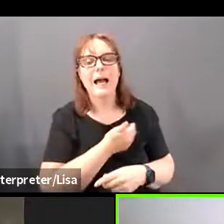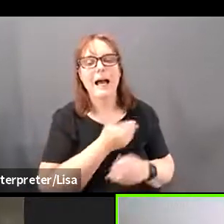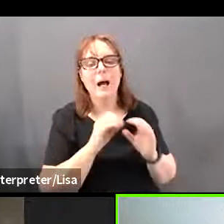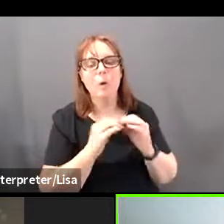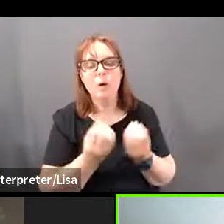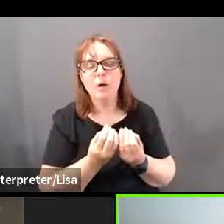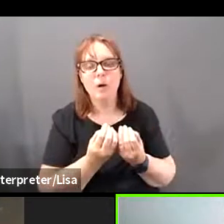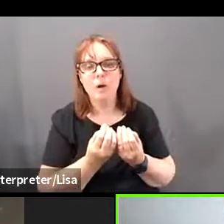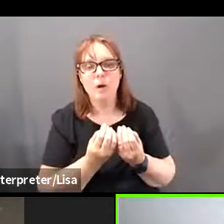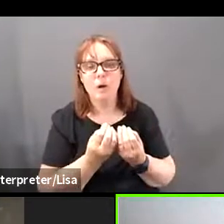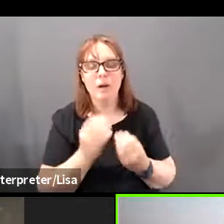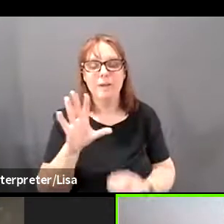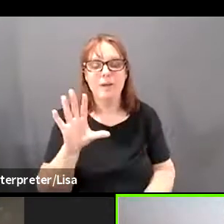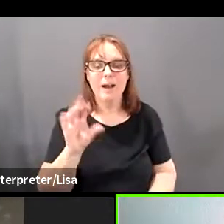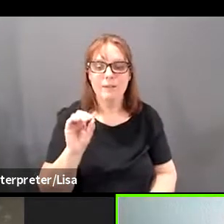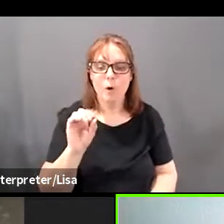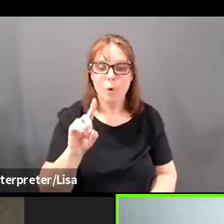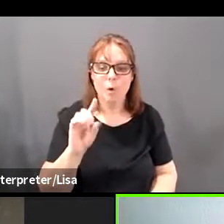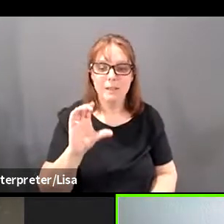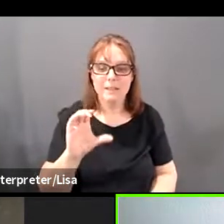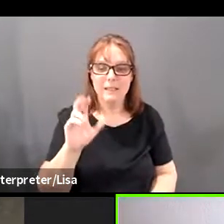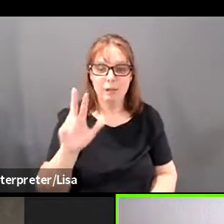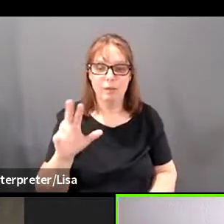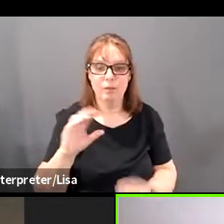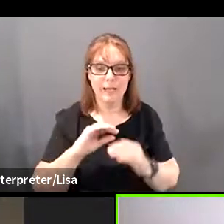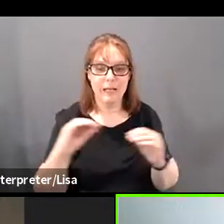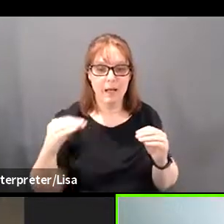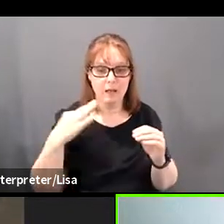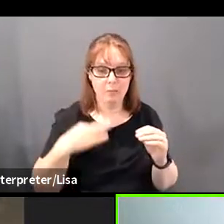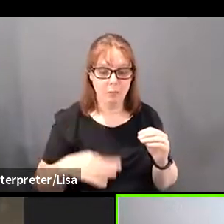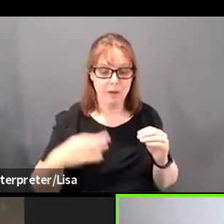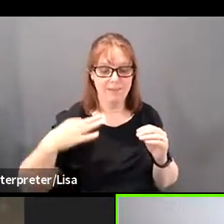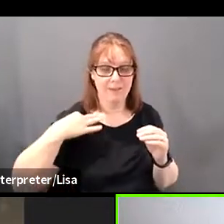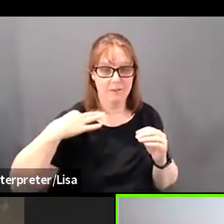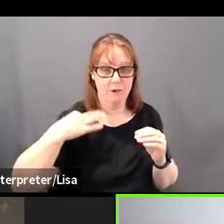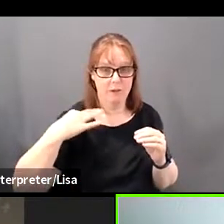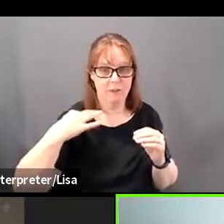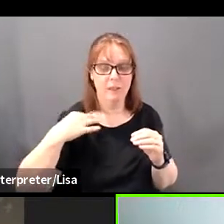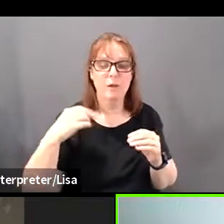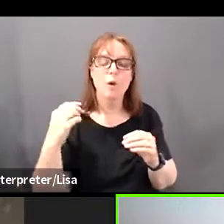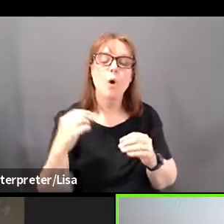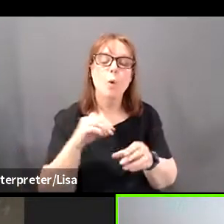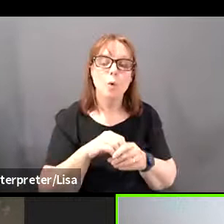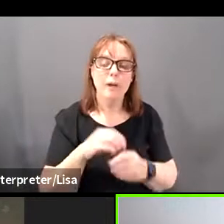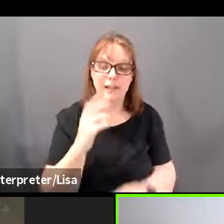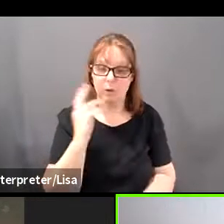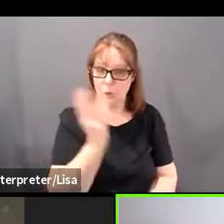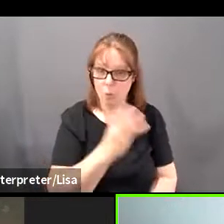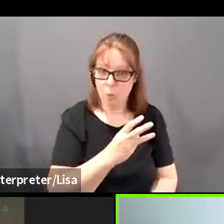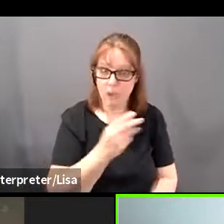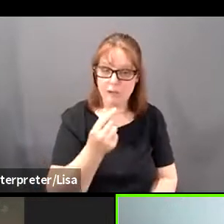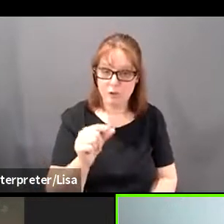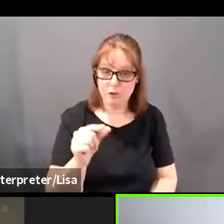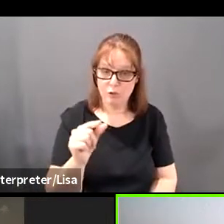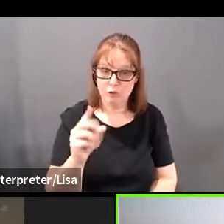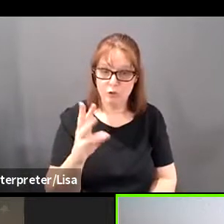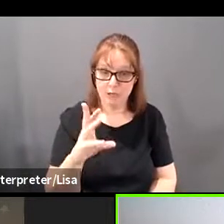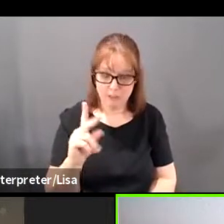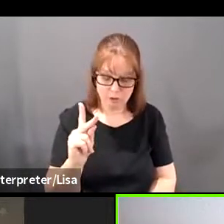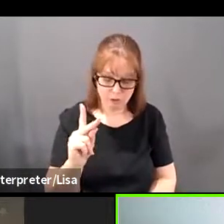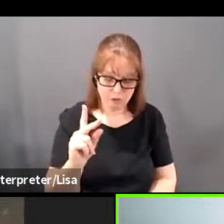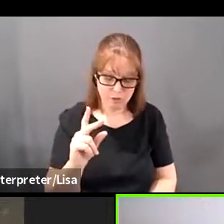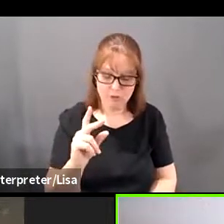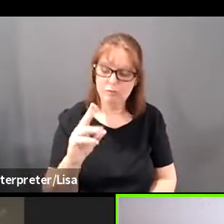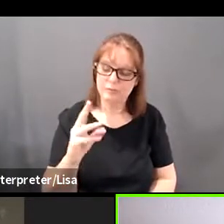nonprofit 501c3 volunteer organization based down in West Greenwich. We've been very engaged